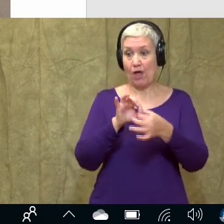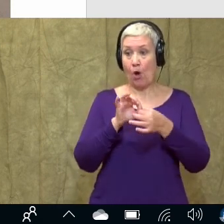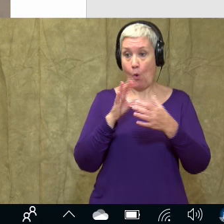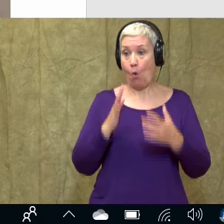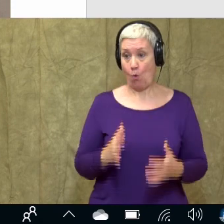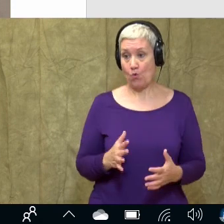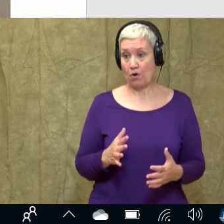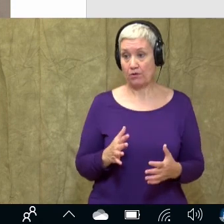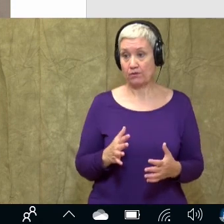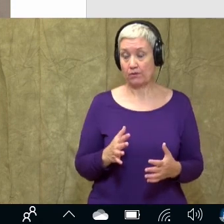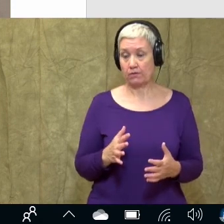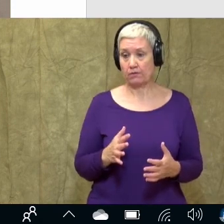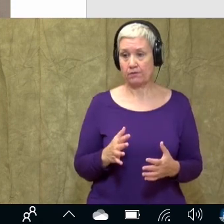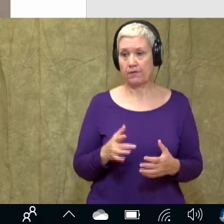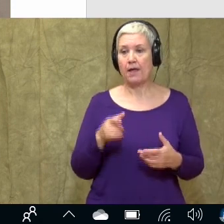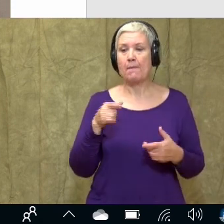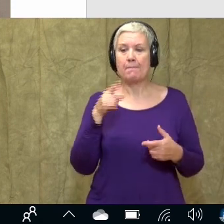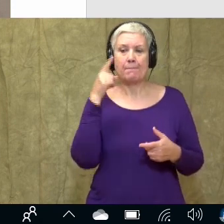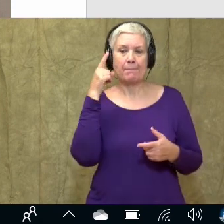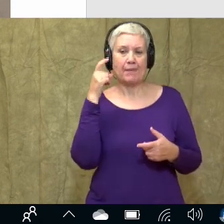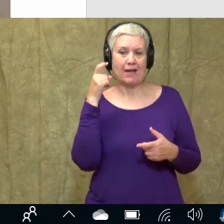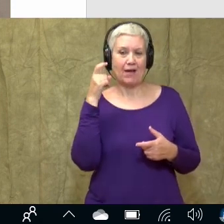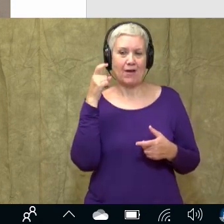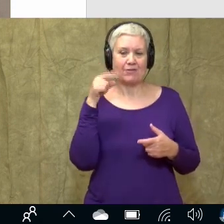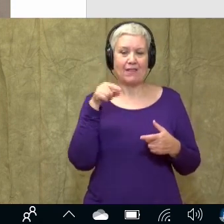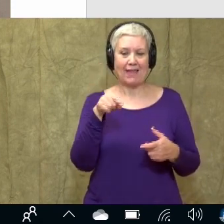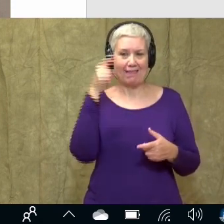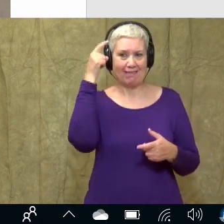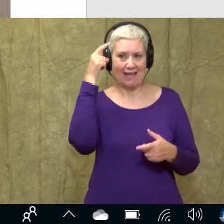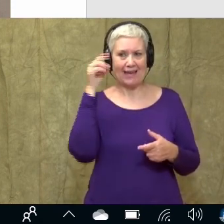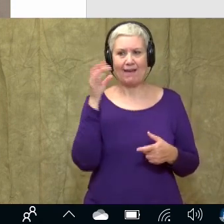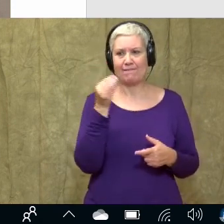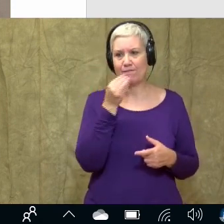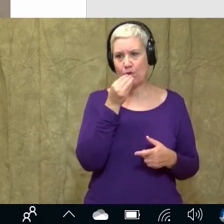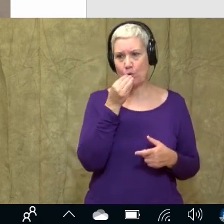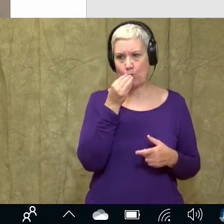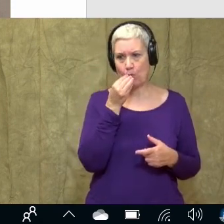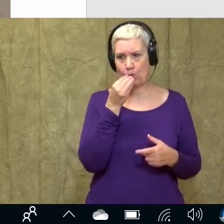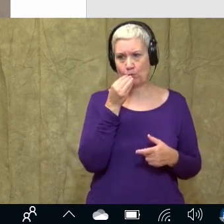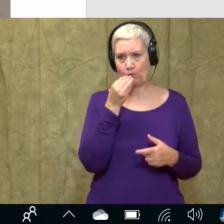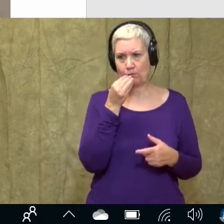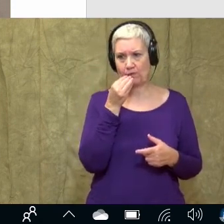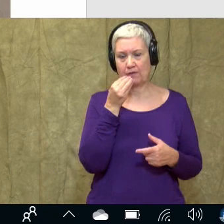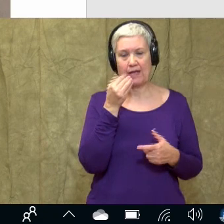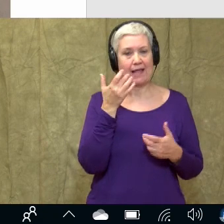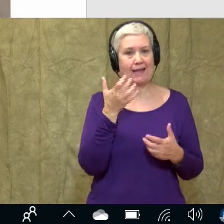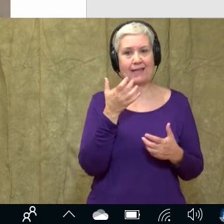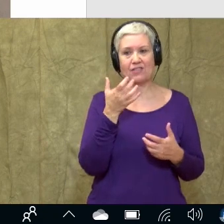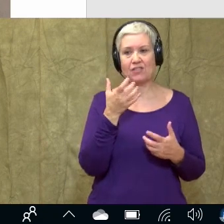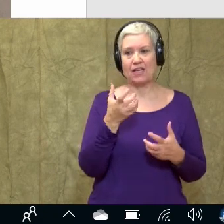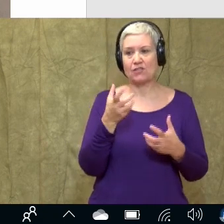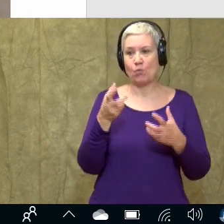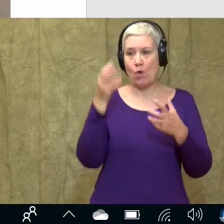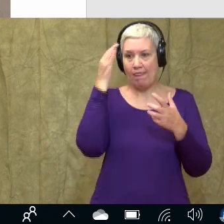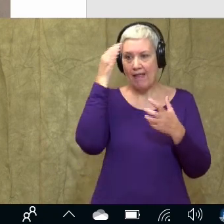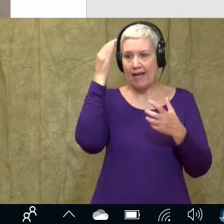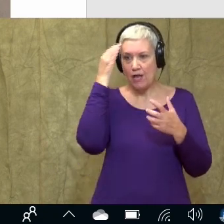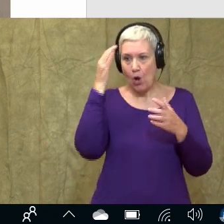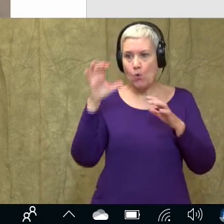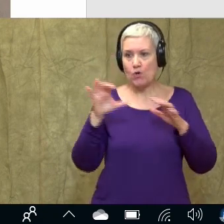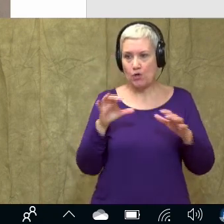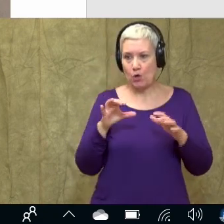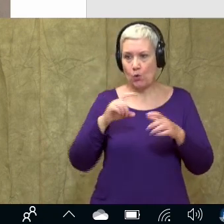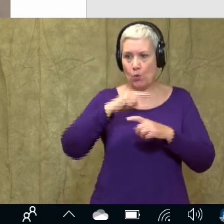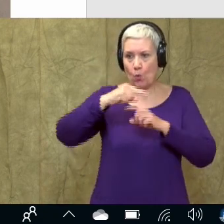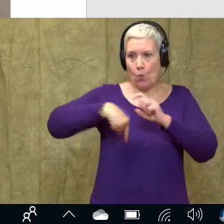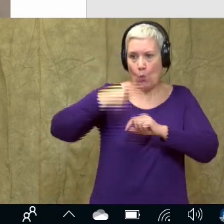the human for food and are unable to stop their instinctive reaction to coil and